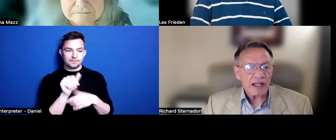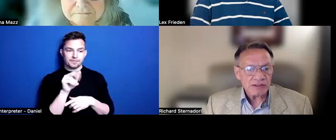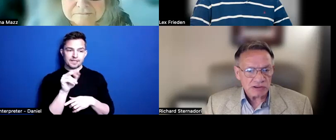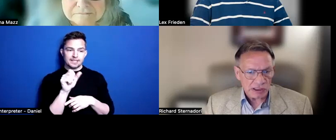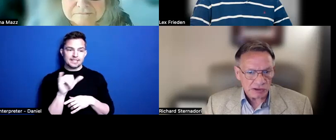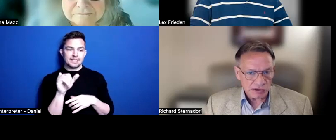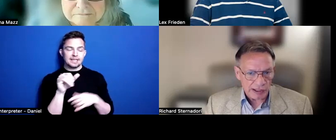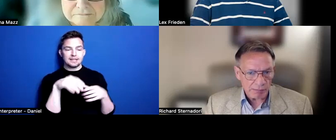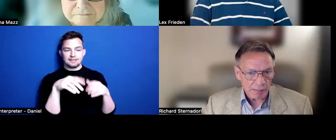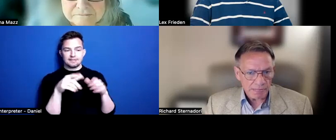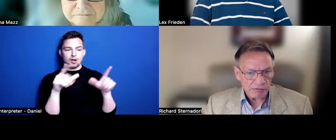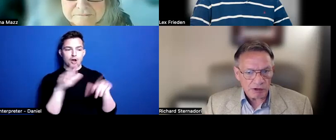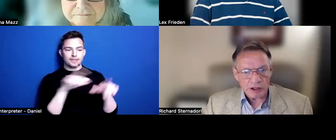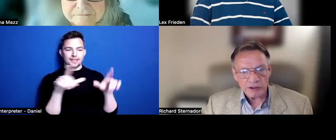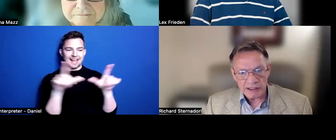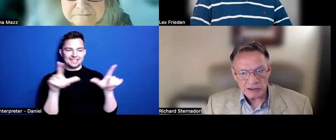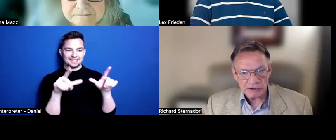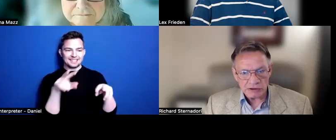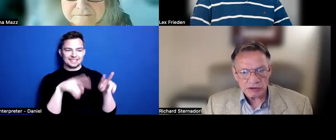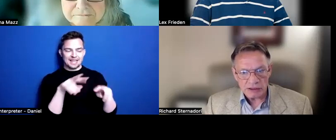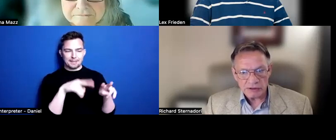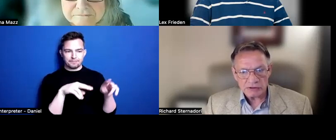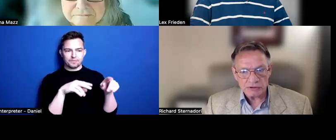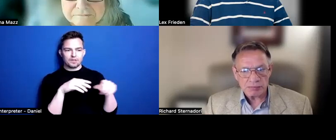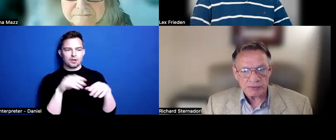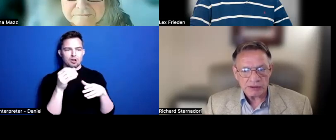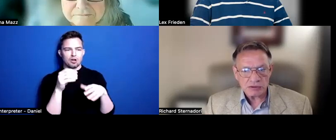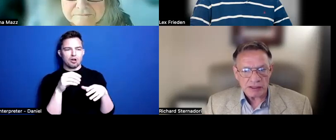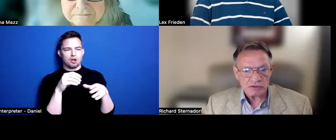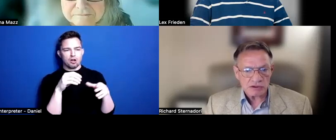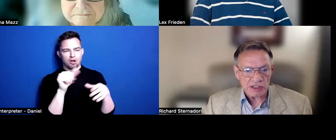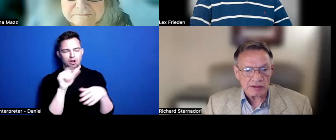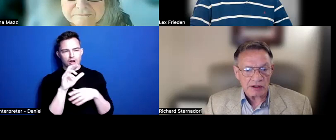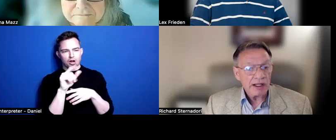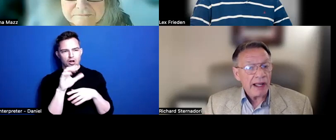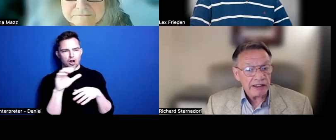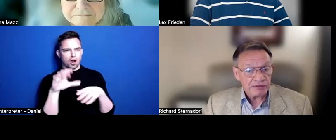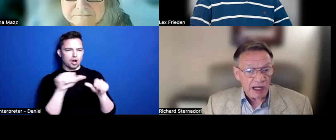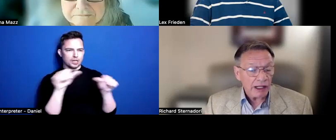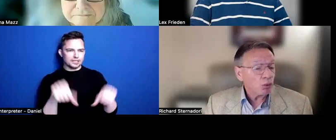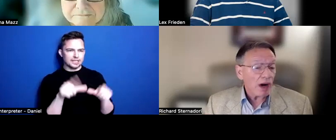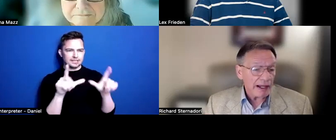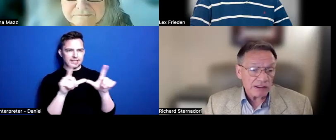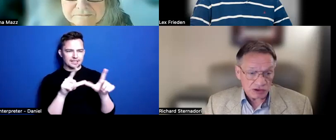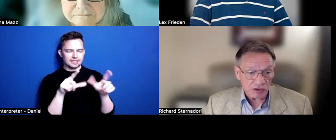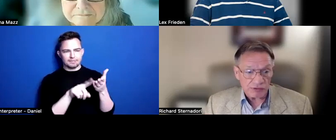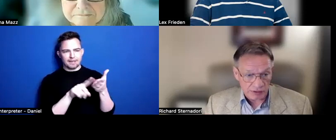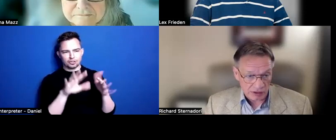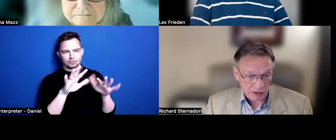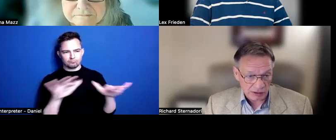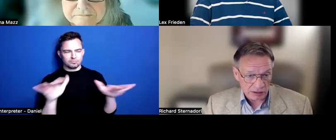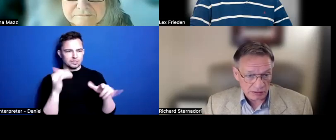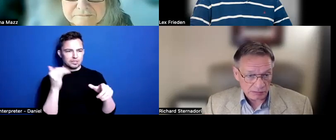on the licensing exam for architects, engineers, contractors, building inspectors, et cetera? And if not, why isn't